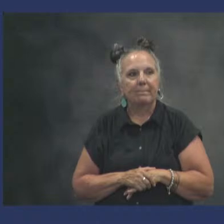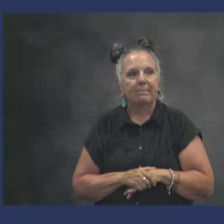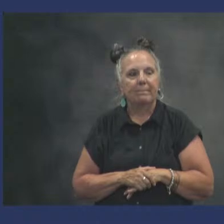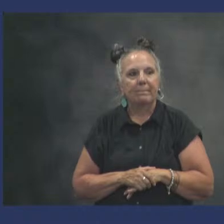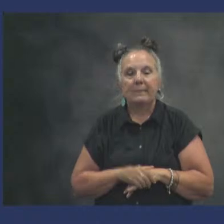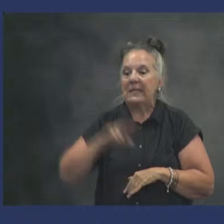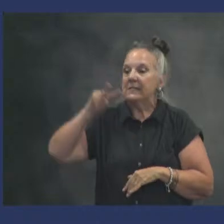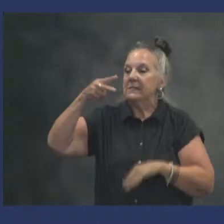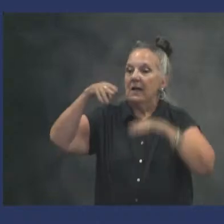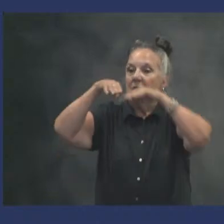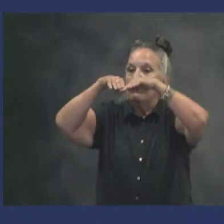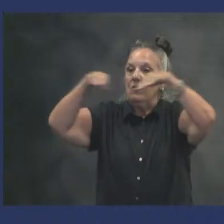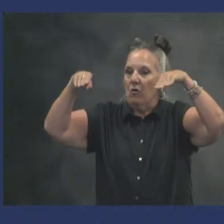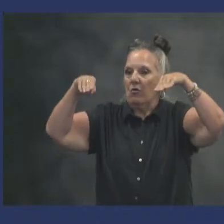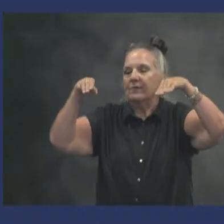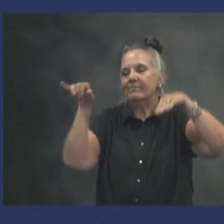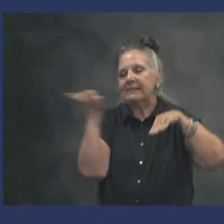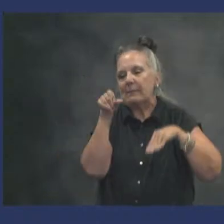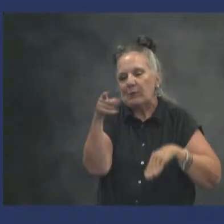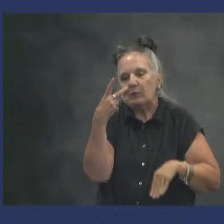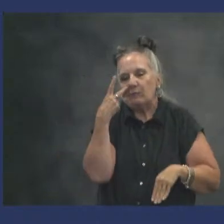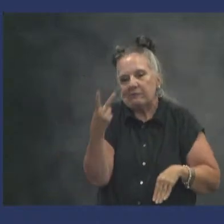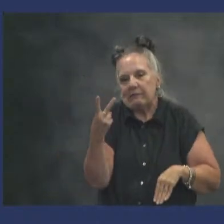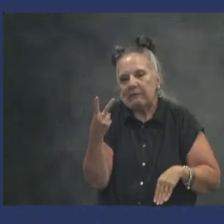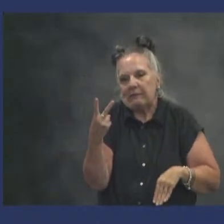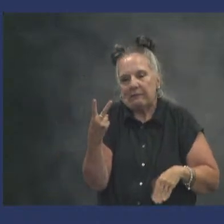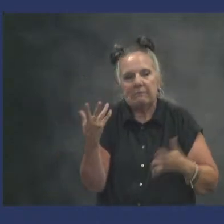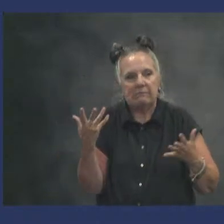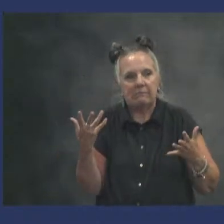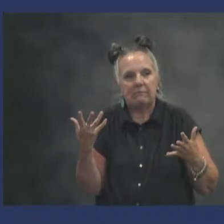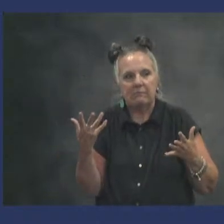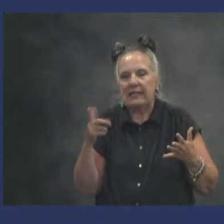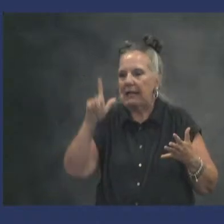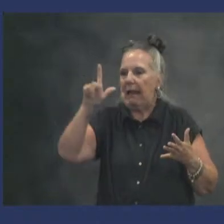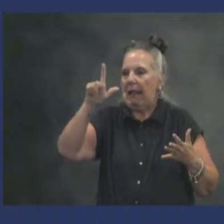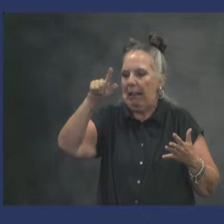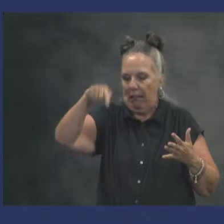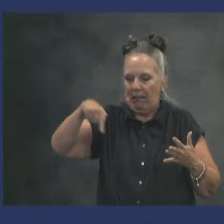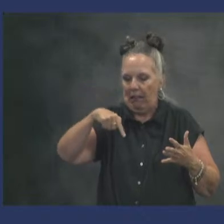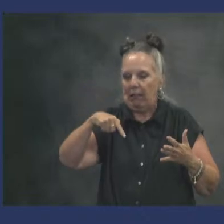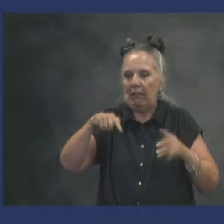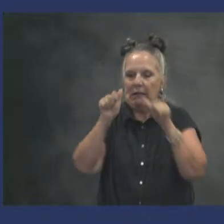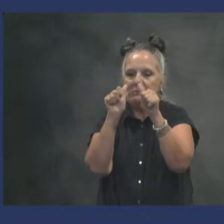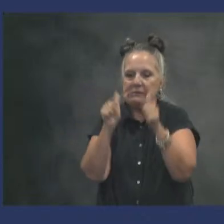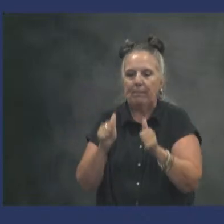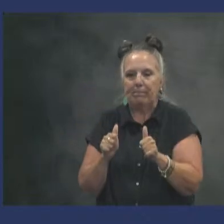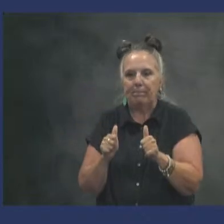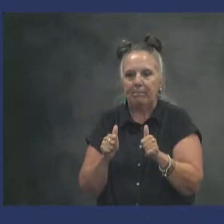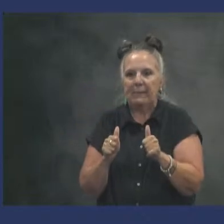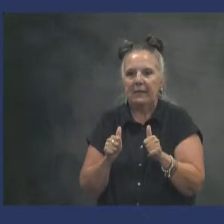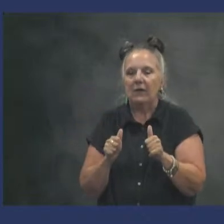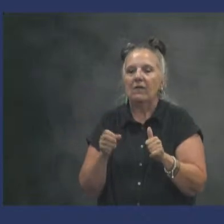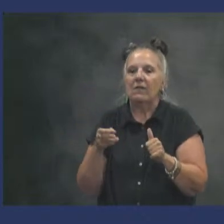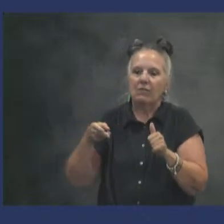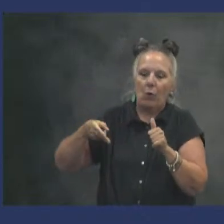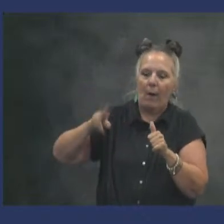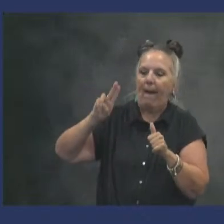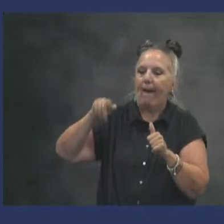Second floor, very similar to what you've seen before, very efficient L-shaped plan, and that's where our intermediate classrooms will